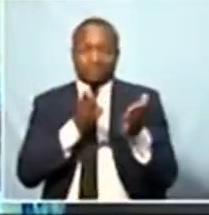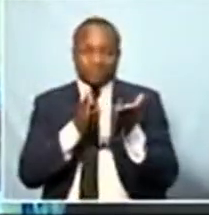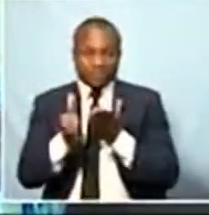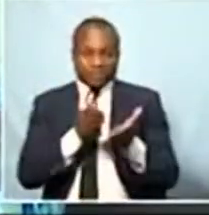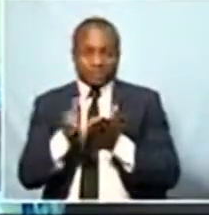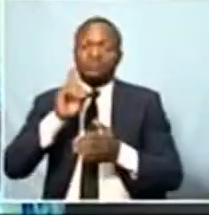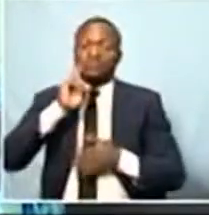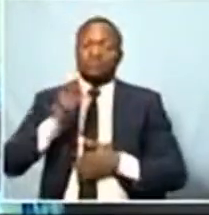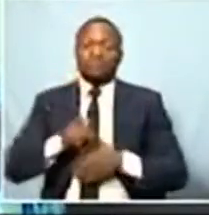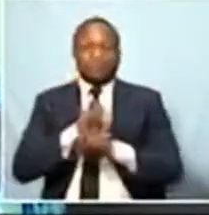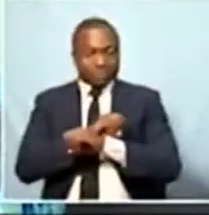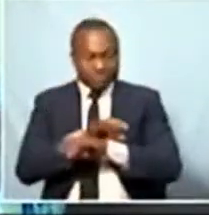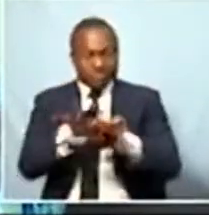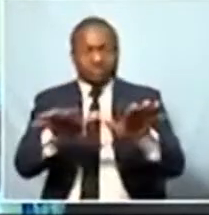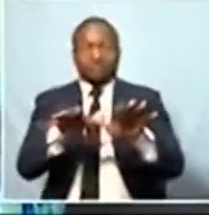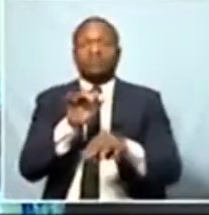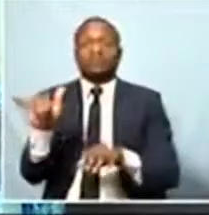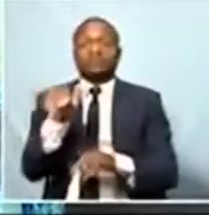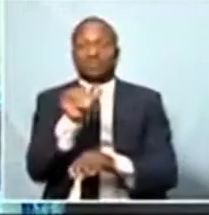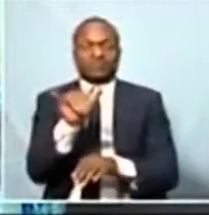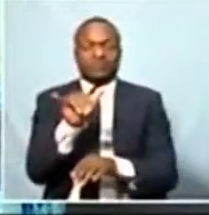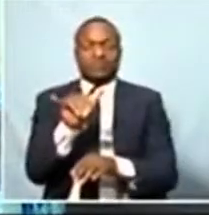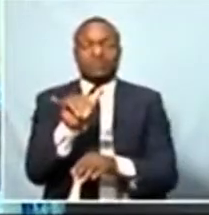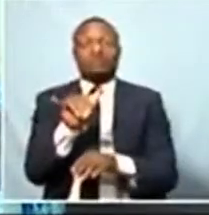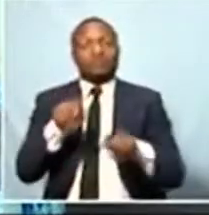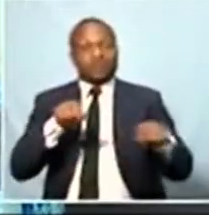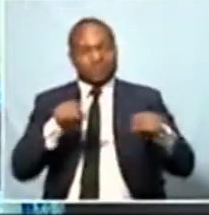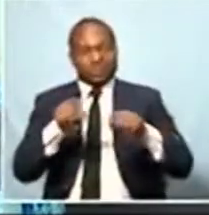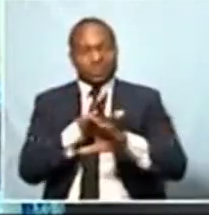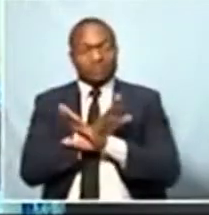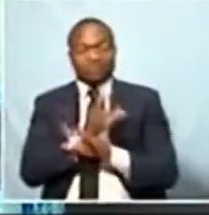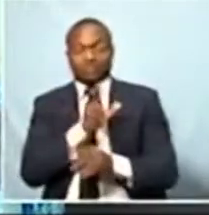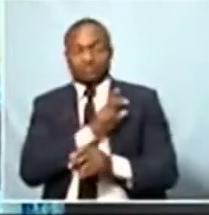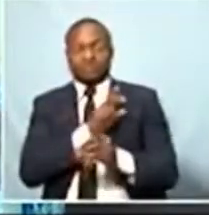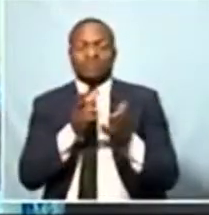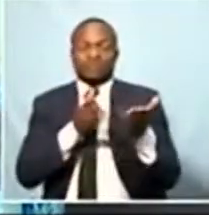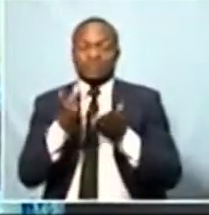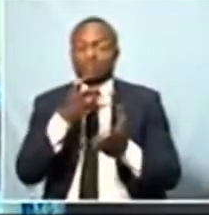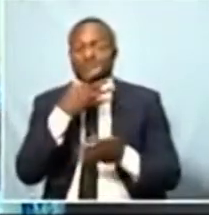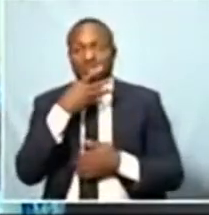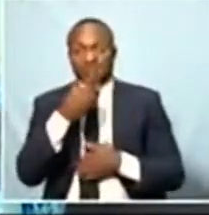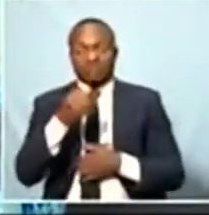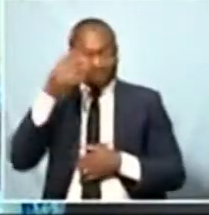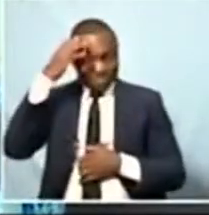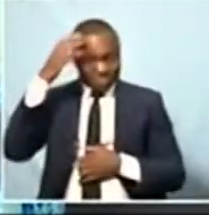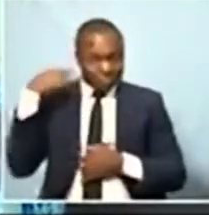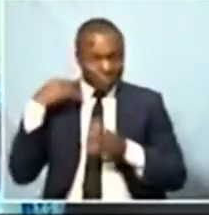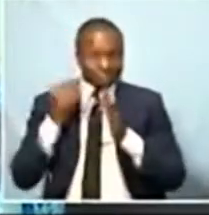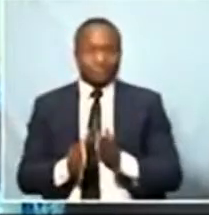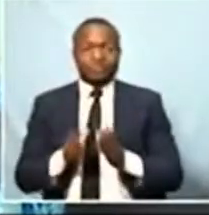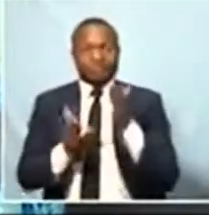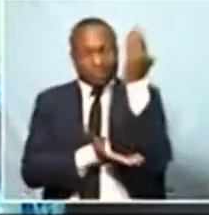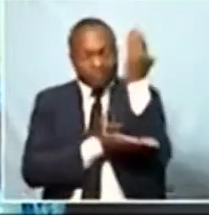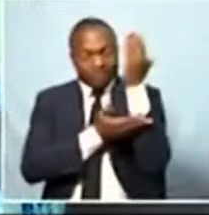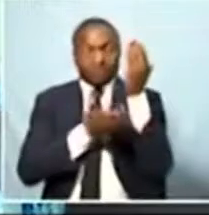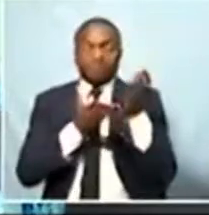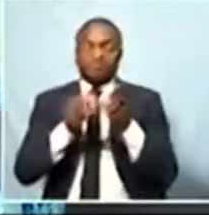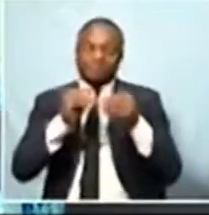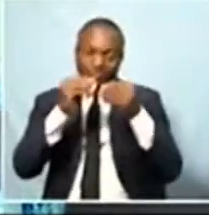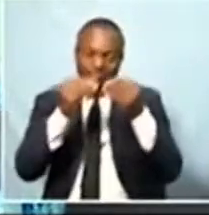to disseminate these standards, guidelines and regulations to the Zambia Police Service officers in order to enhance service